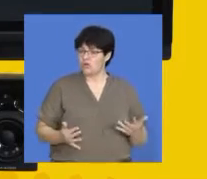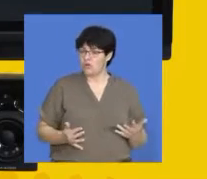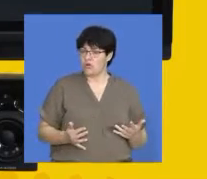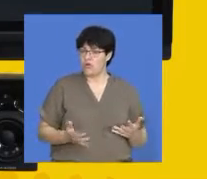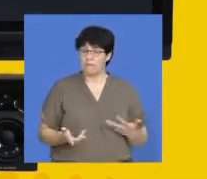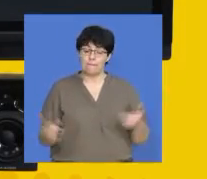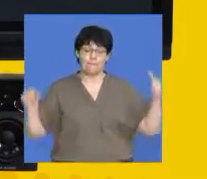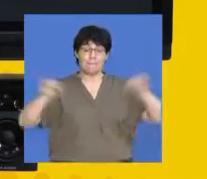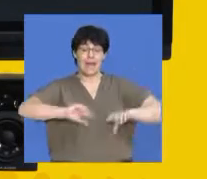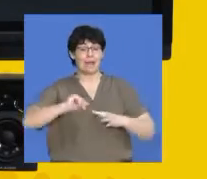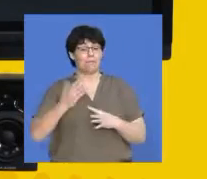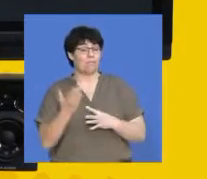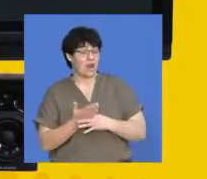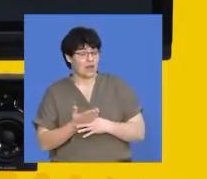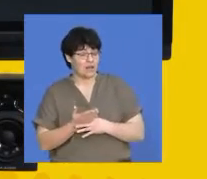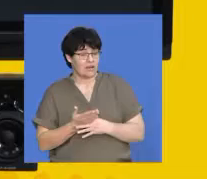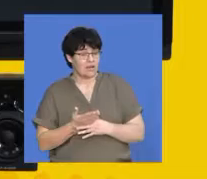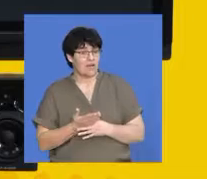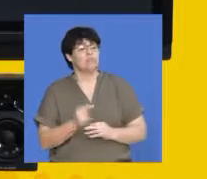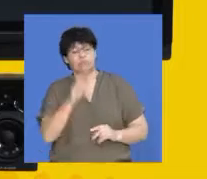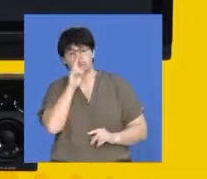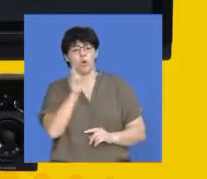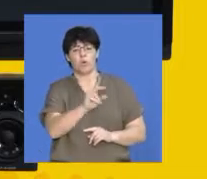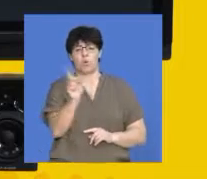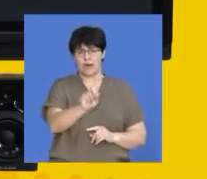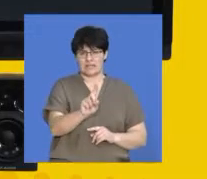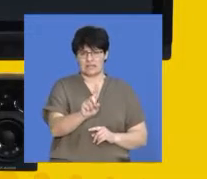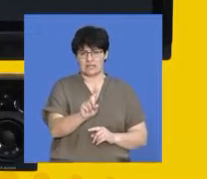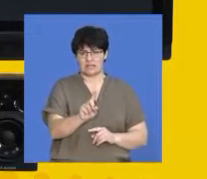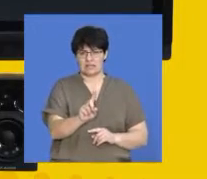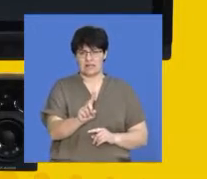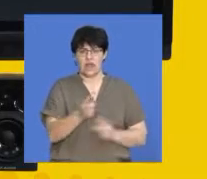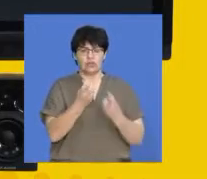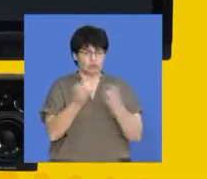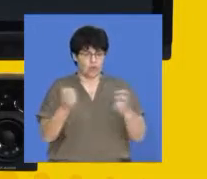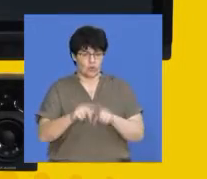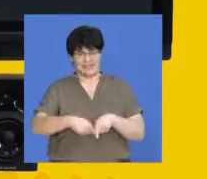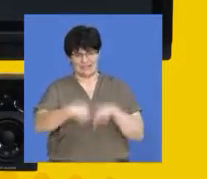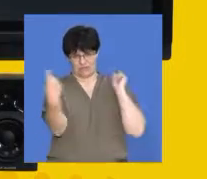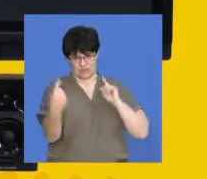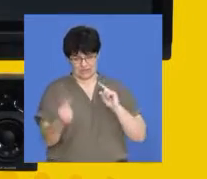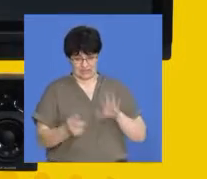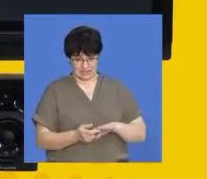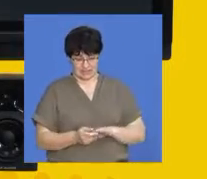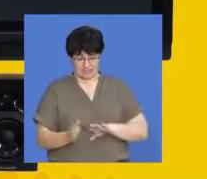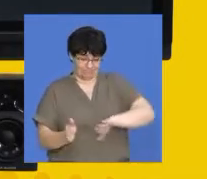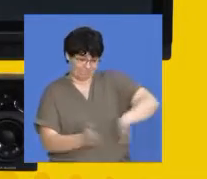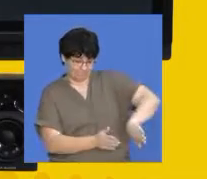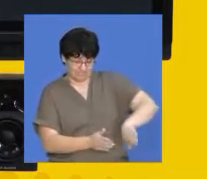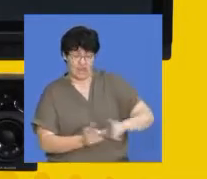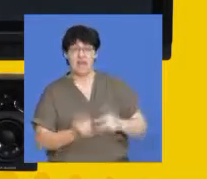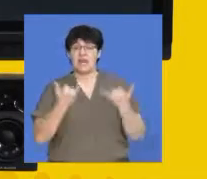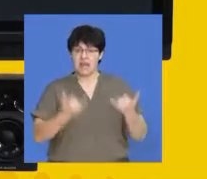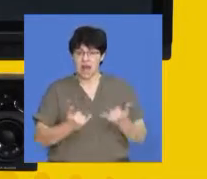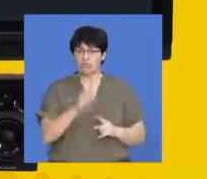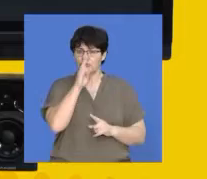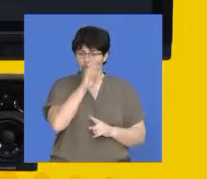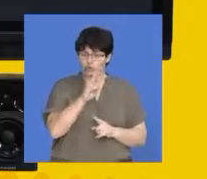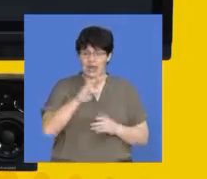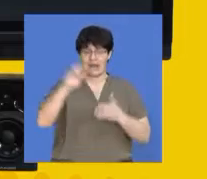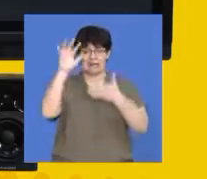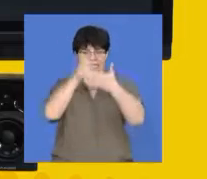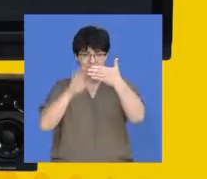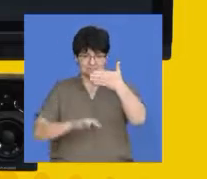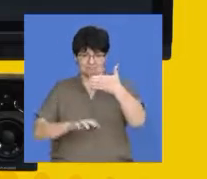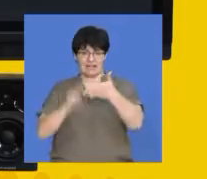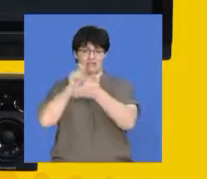we come back from the break, we are going to look at a different type of source. So what we were doing now, we were looking at a textual